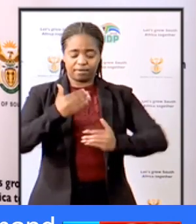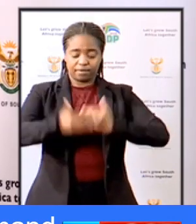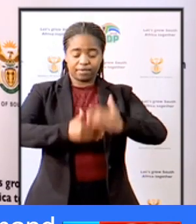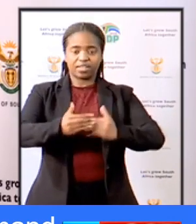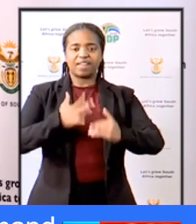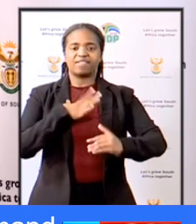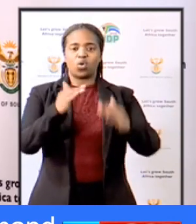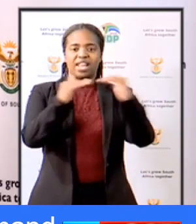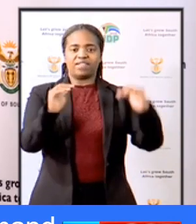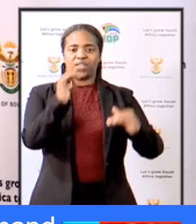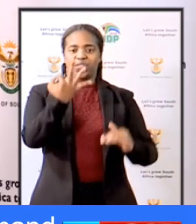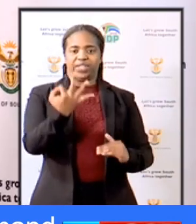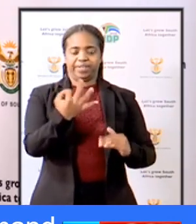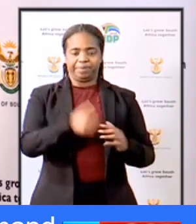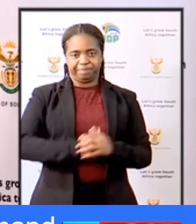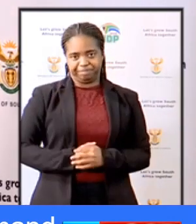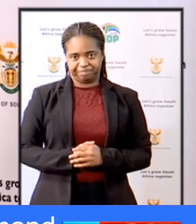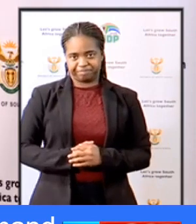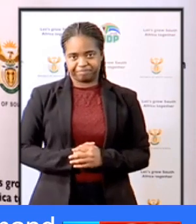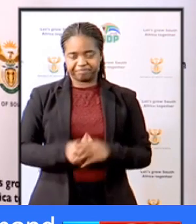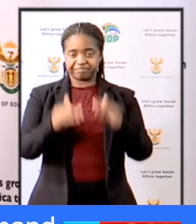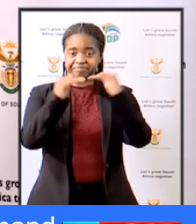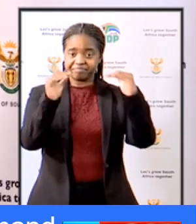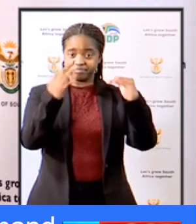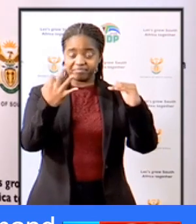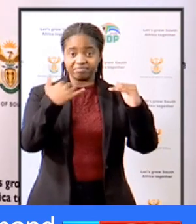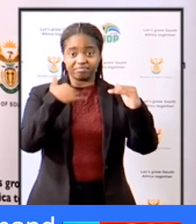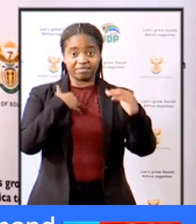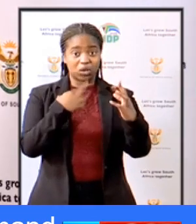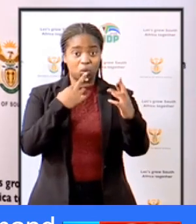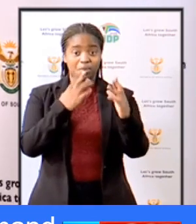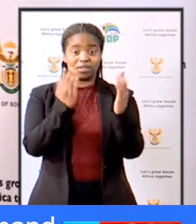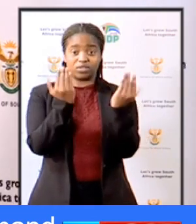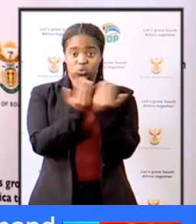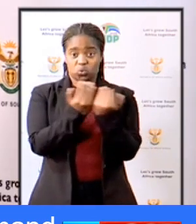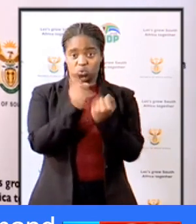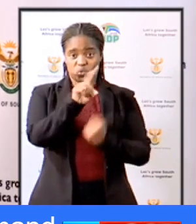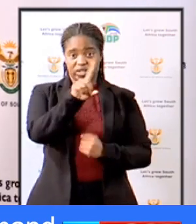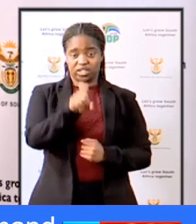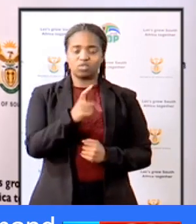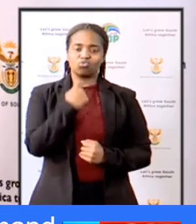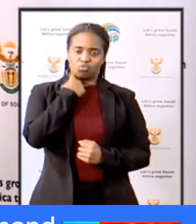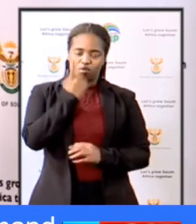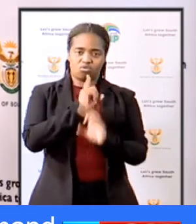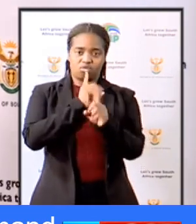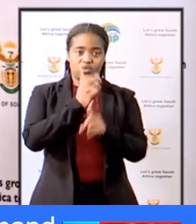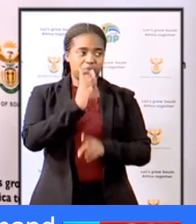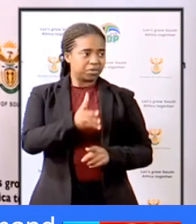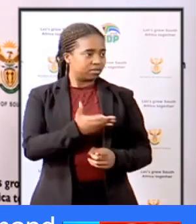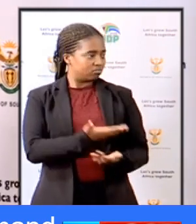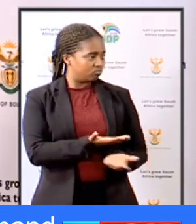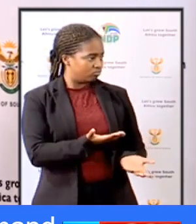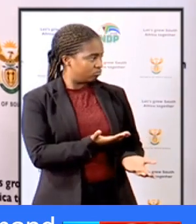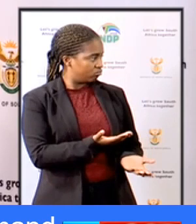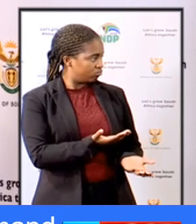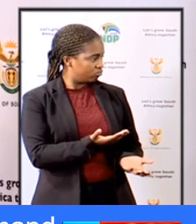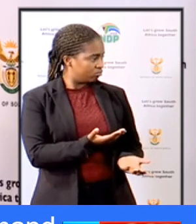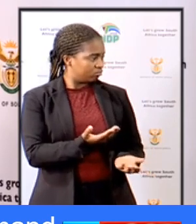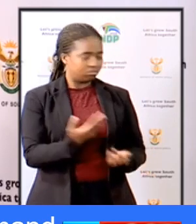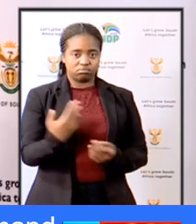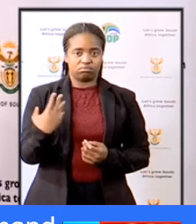clusters for level 3. That answers the school's question. Colleagues,